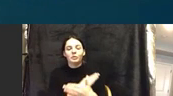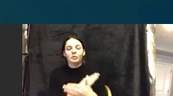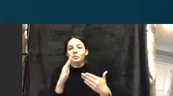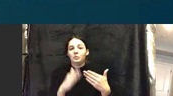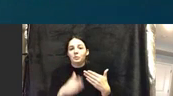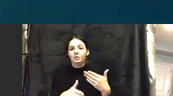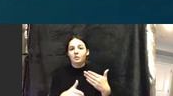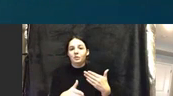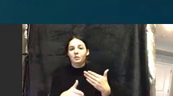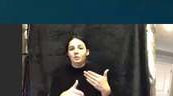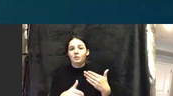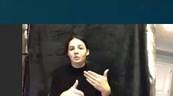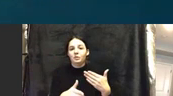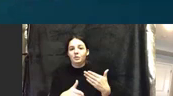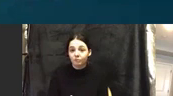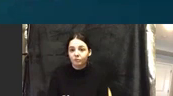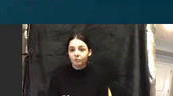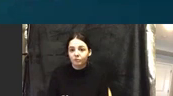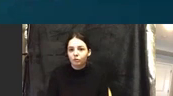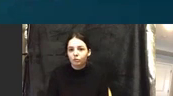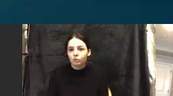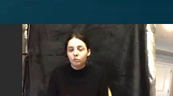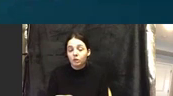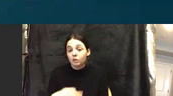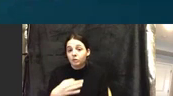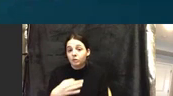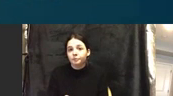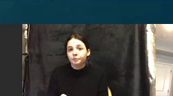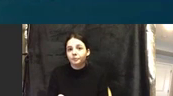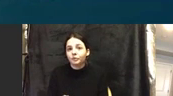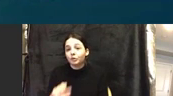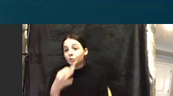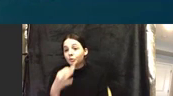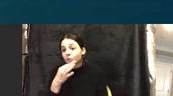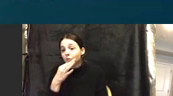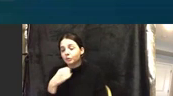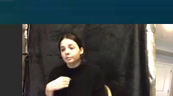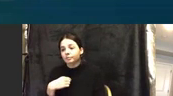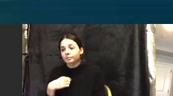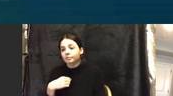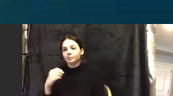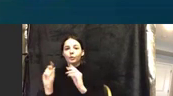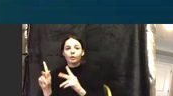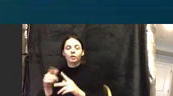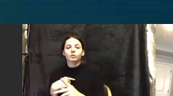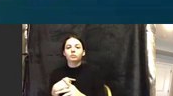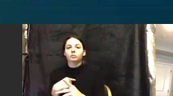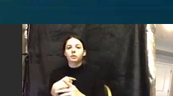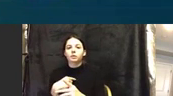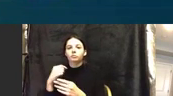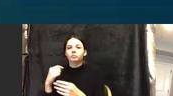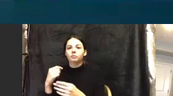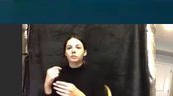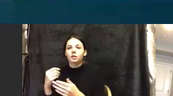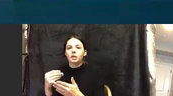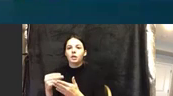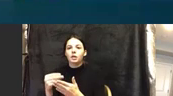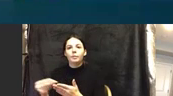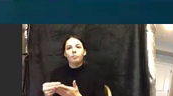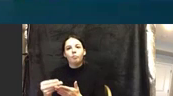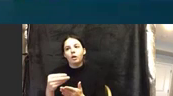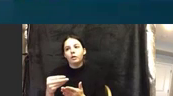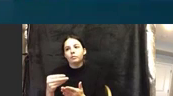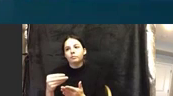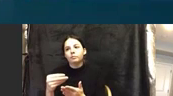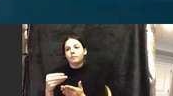okay, I went about it as I would any story. I purchased some flights to Turkey, where